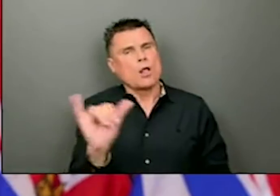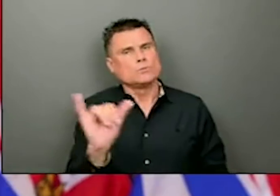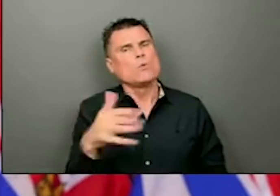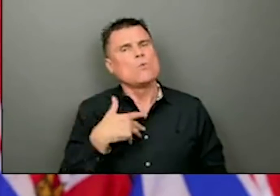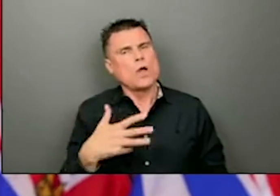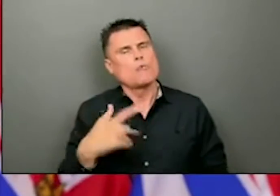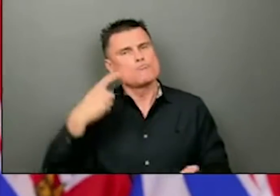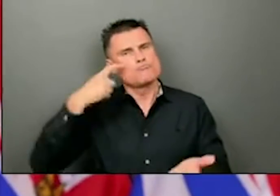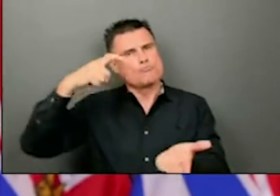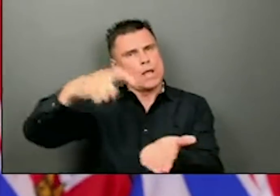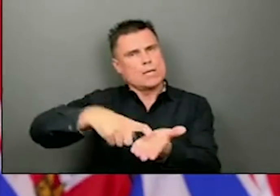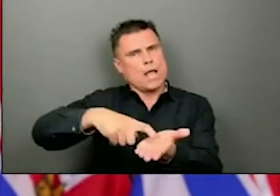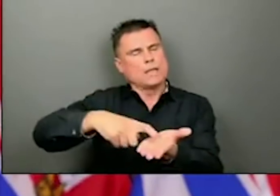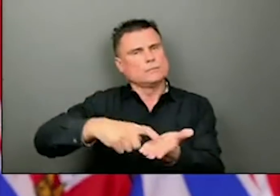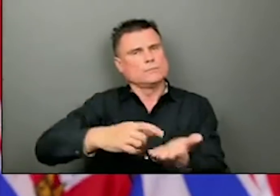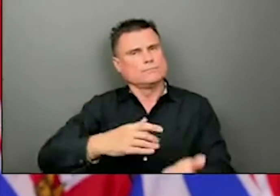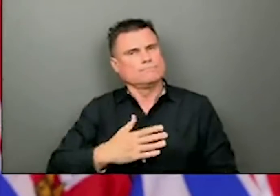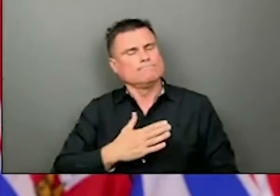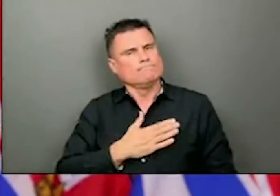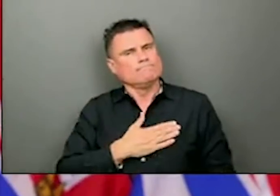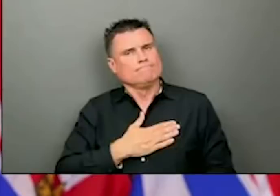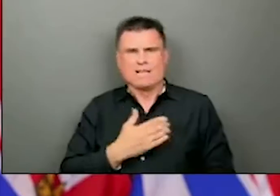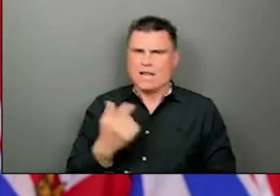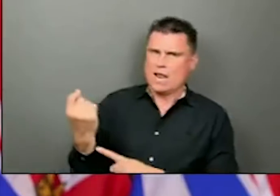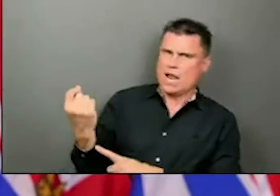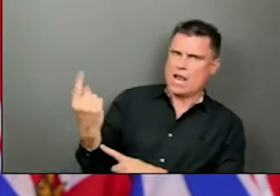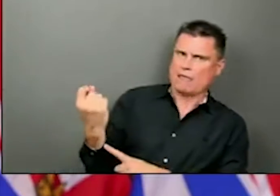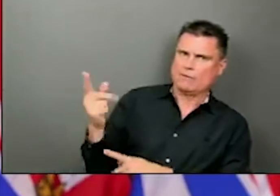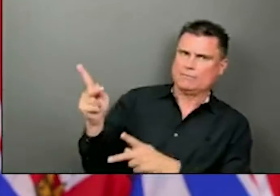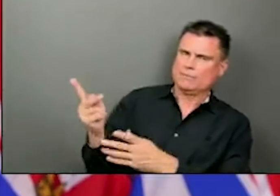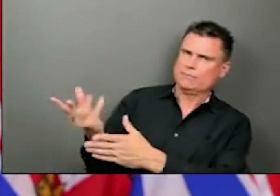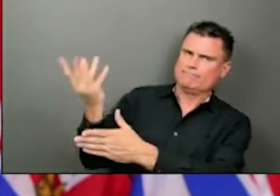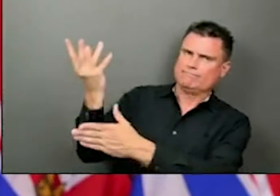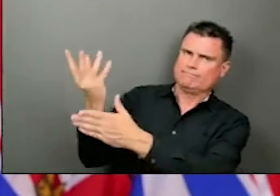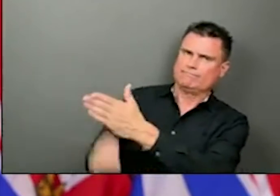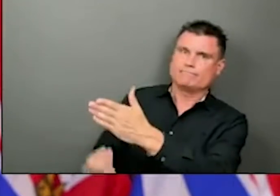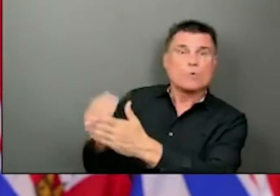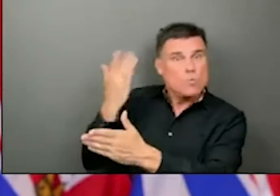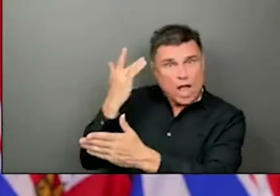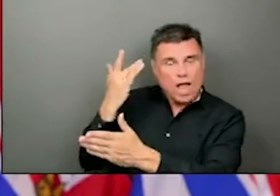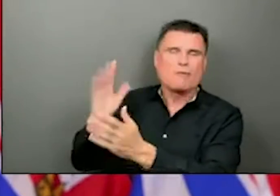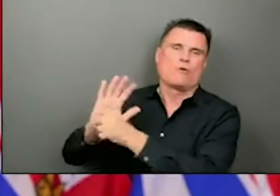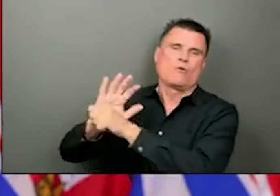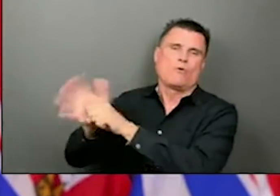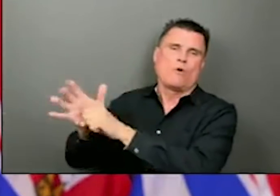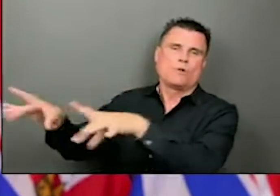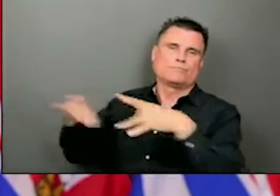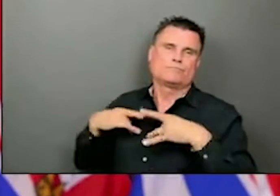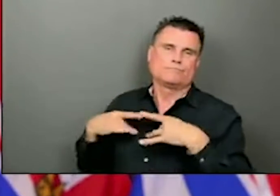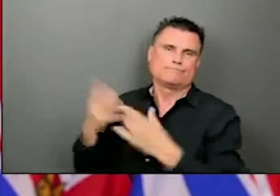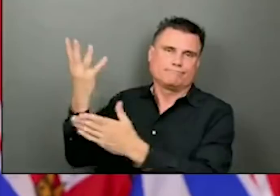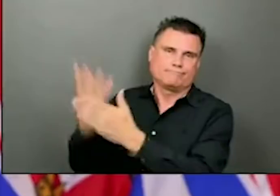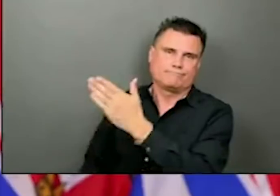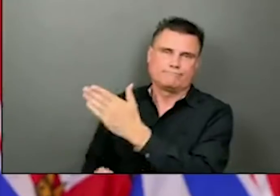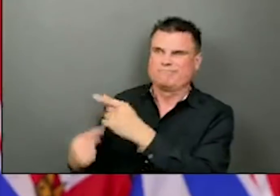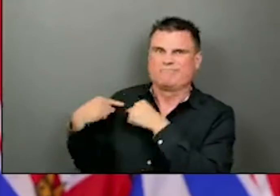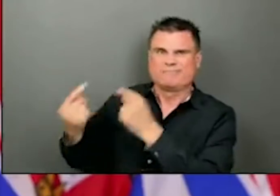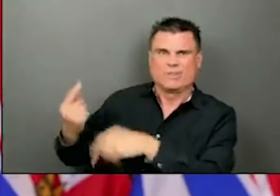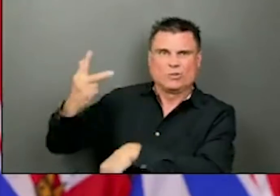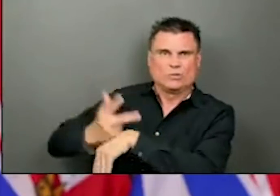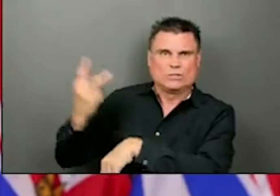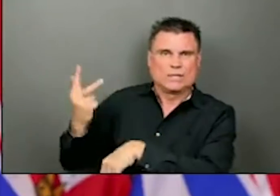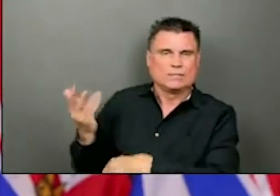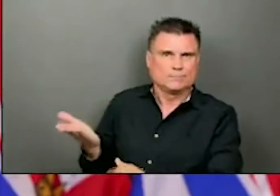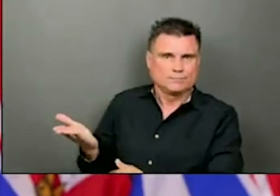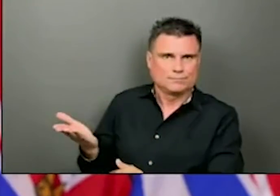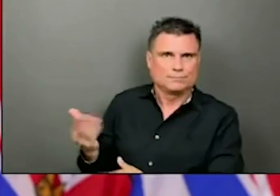in British Columbia this weekend. 7 from Friday to Saturday, 1 from Saturday to Sunday, 3 from Sunday to Monday.